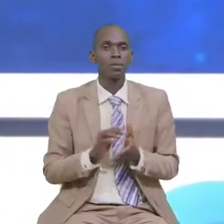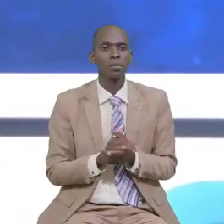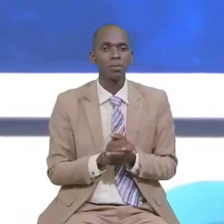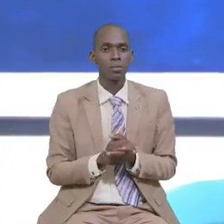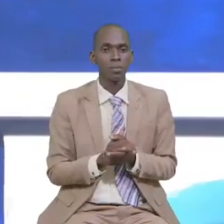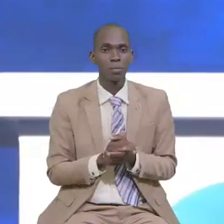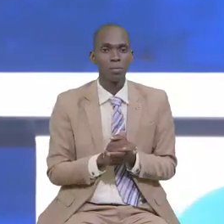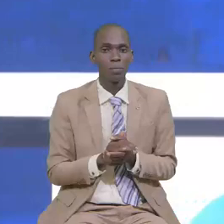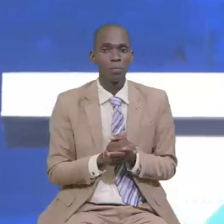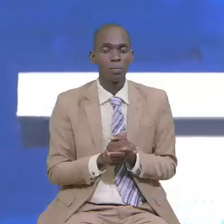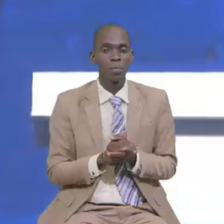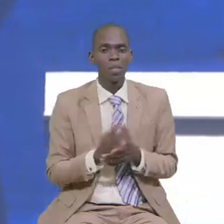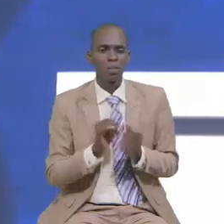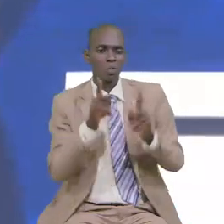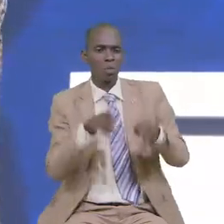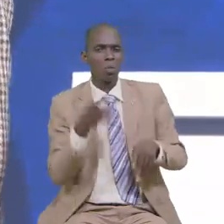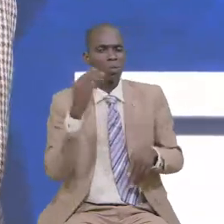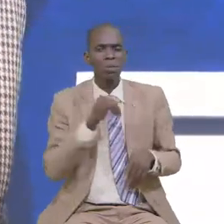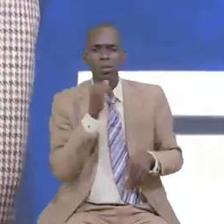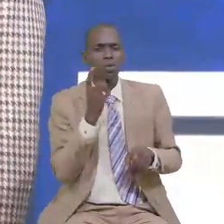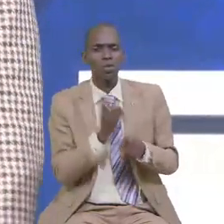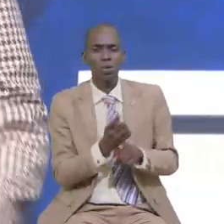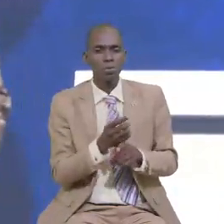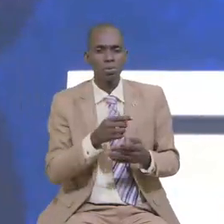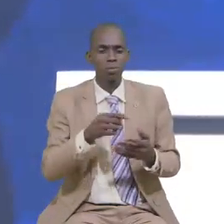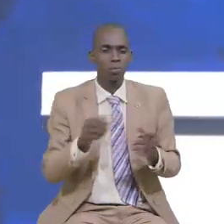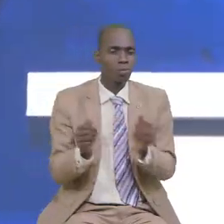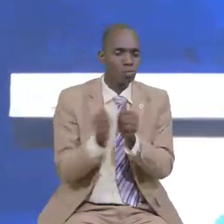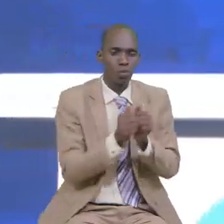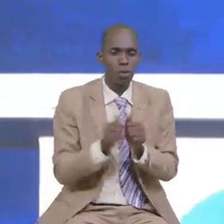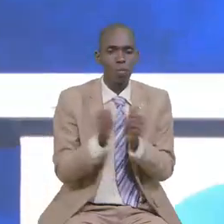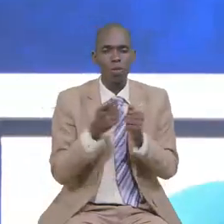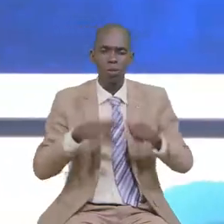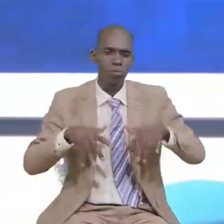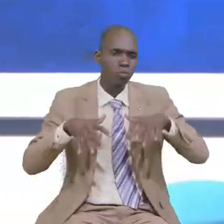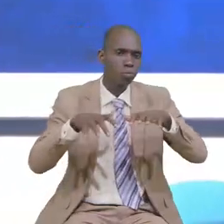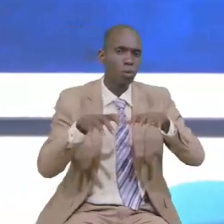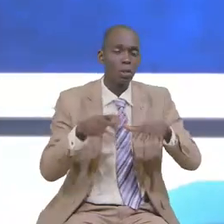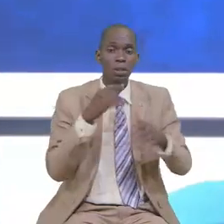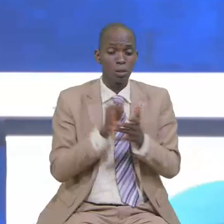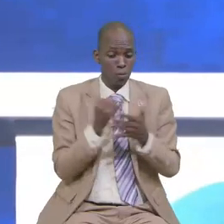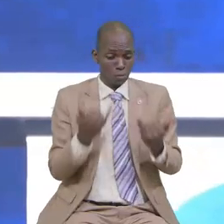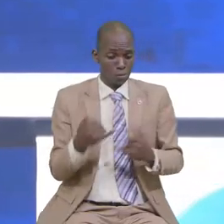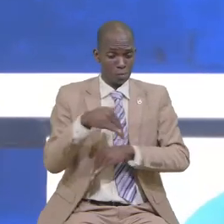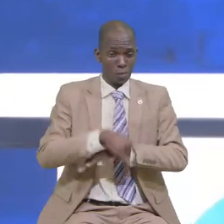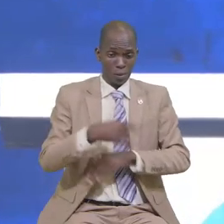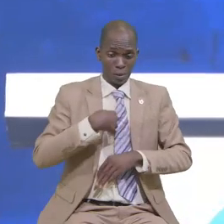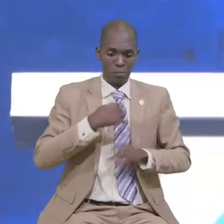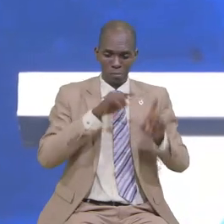He wasn't like just part of the crowd. He said, tonight I came for healing.